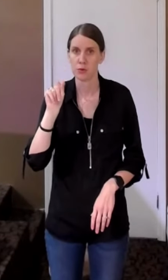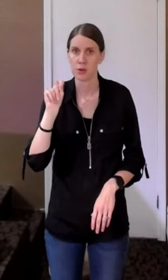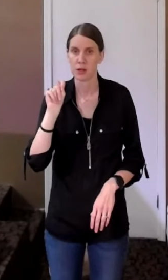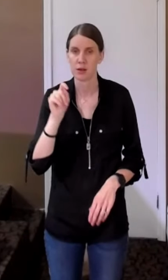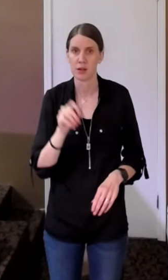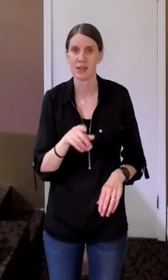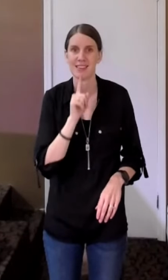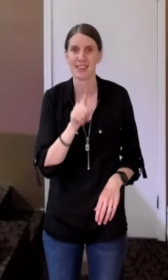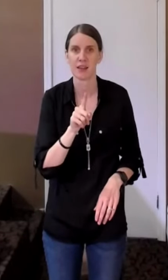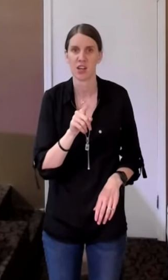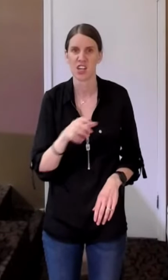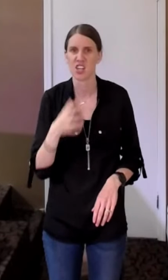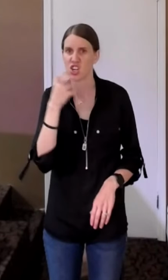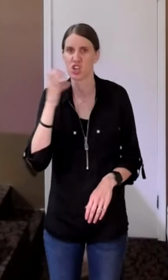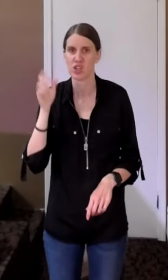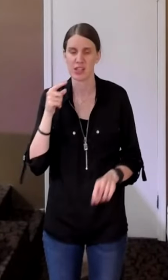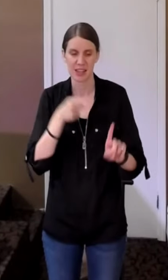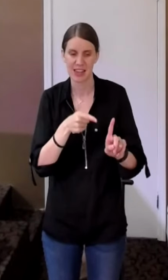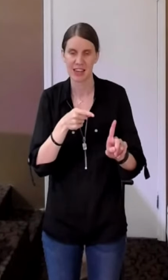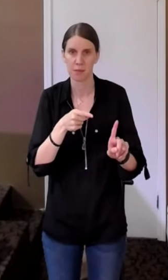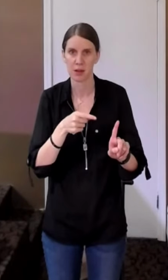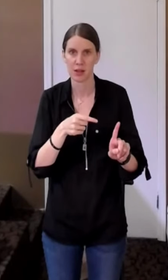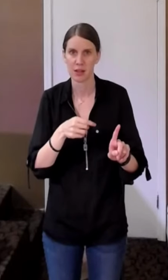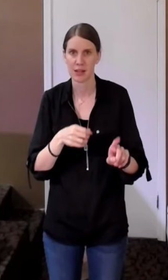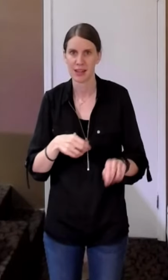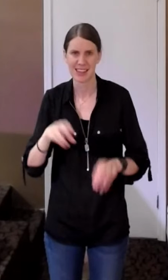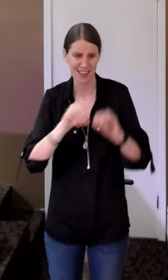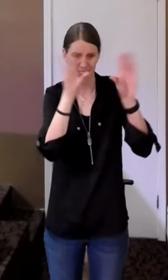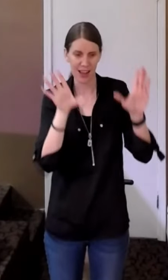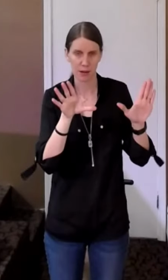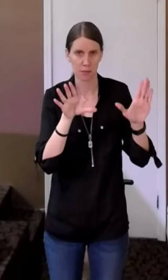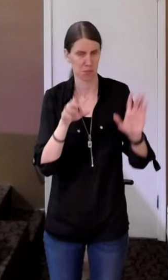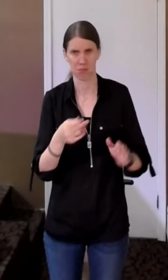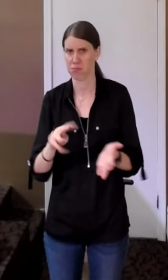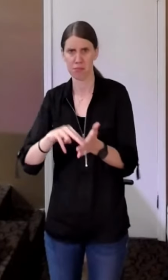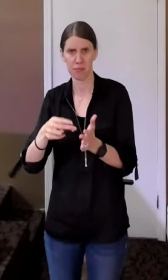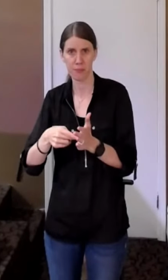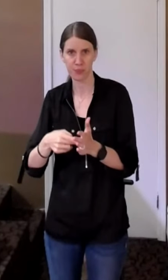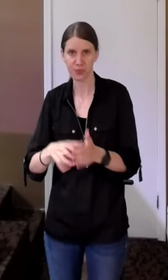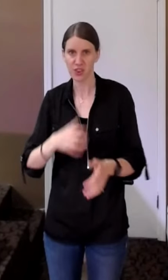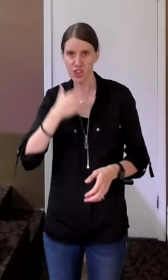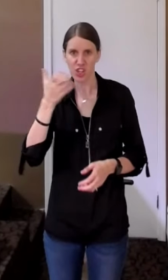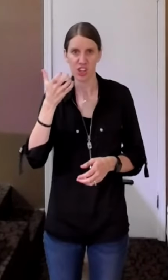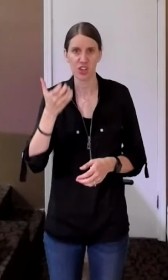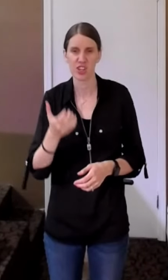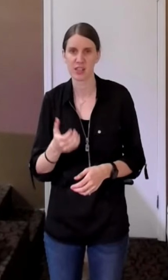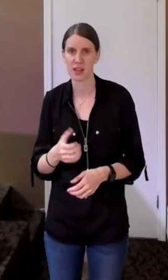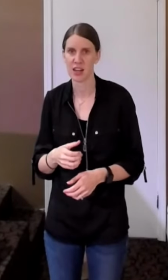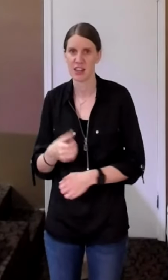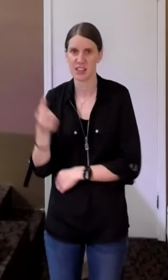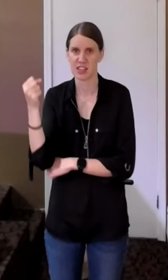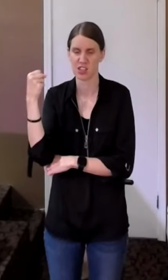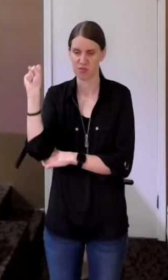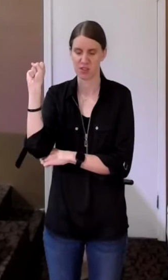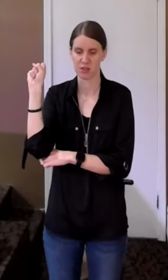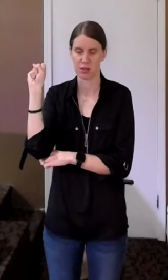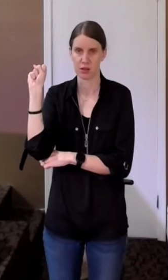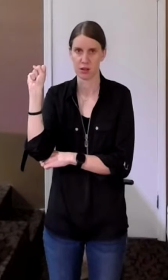says, cursed be he that setteth light by. What's that mean? Cursed be the one that dishonors,